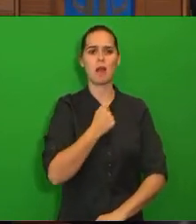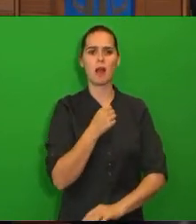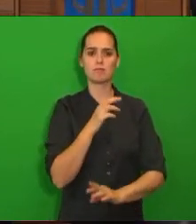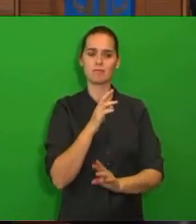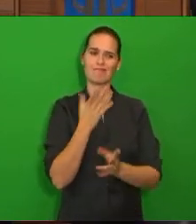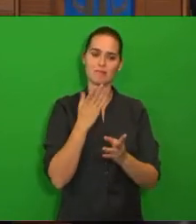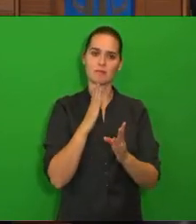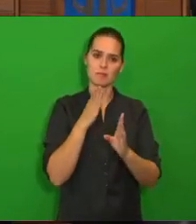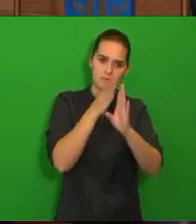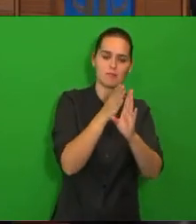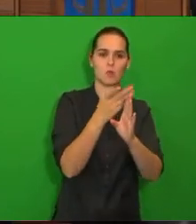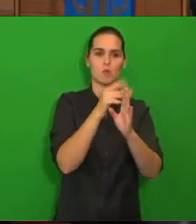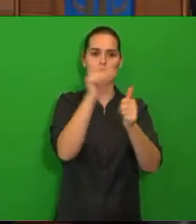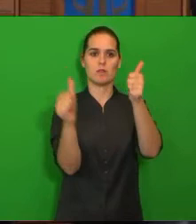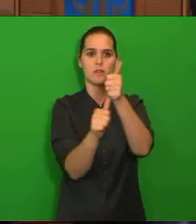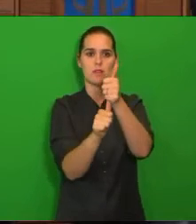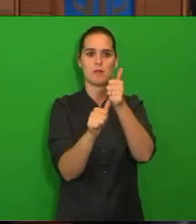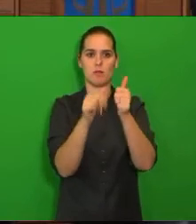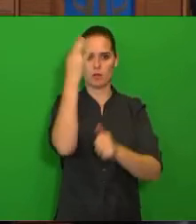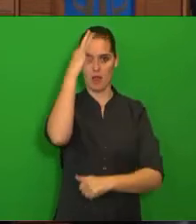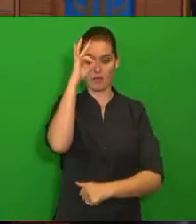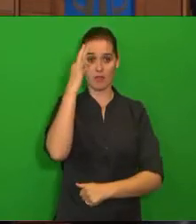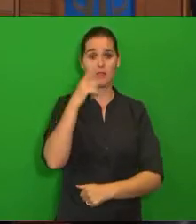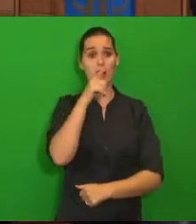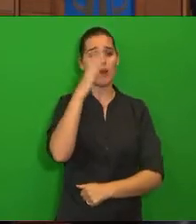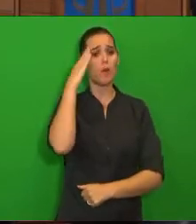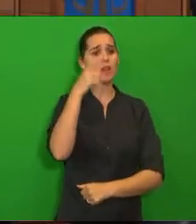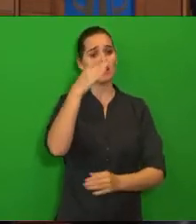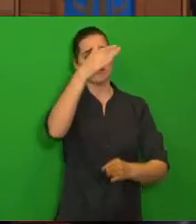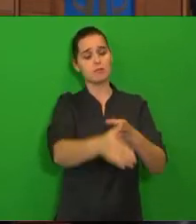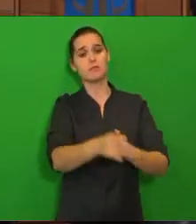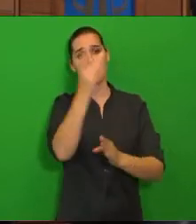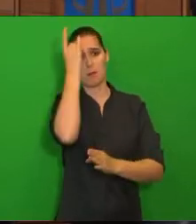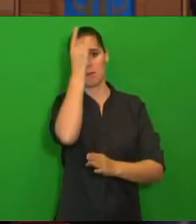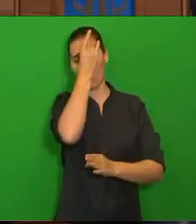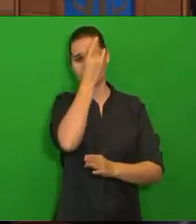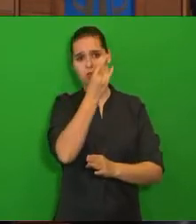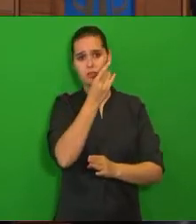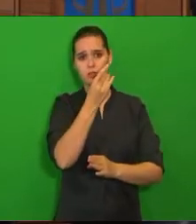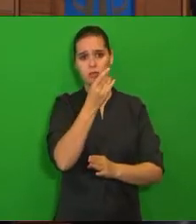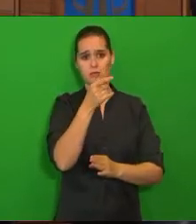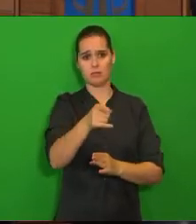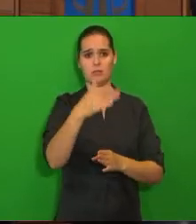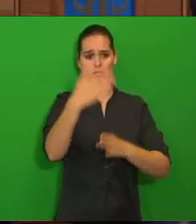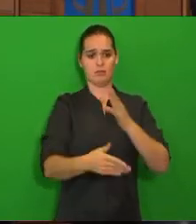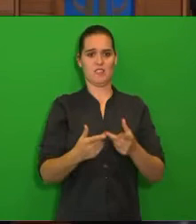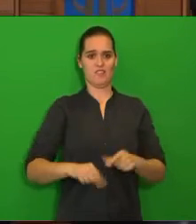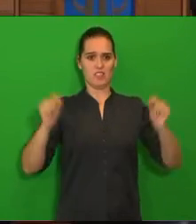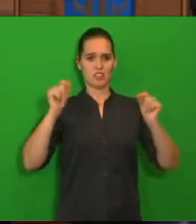Governor, Kuben Naidu. His term comes to an end at the end of March, just before the next MPC. And I was